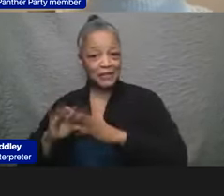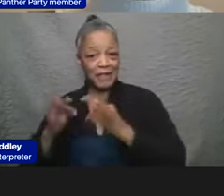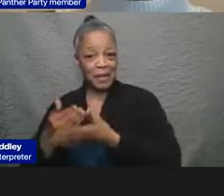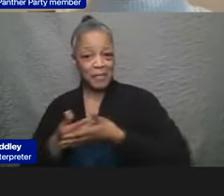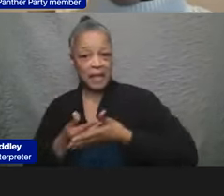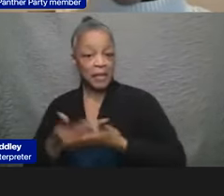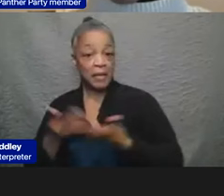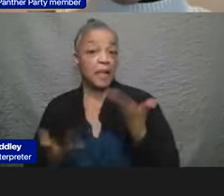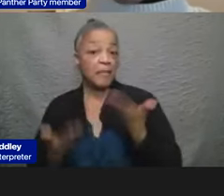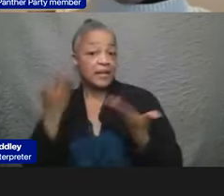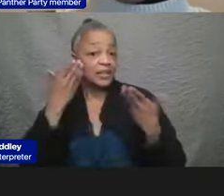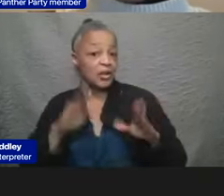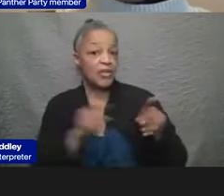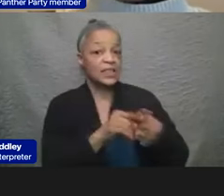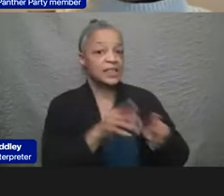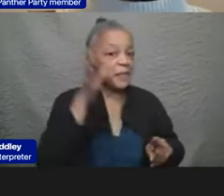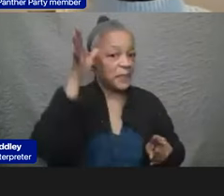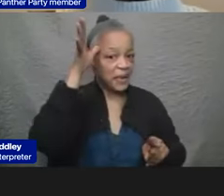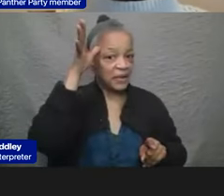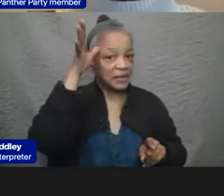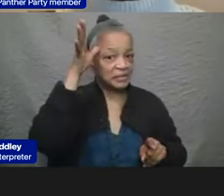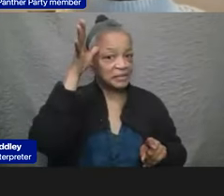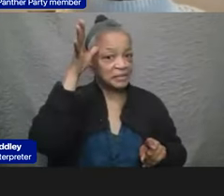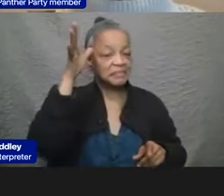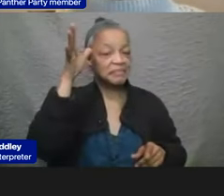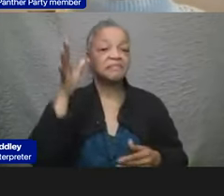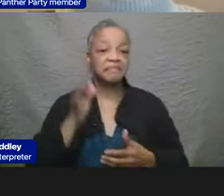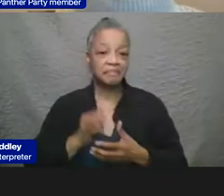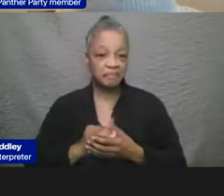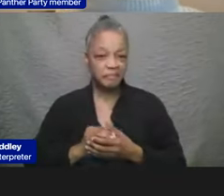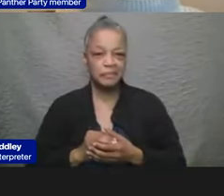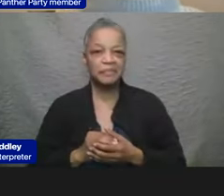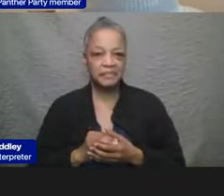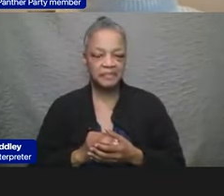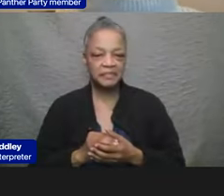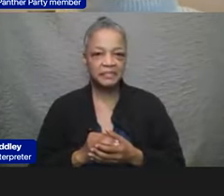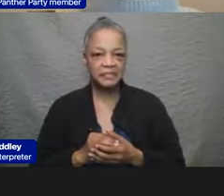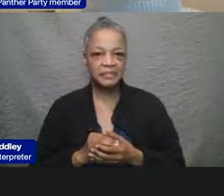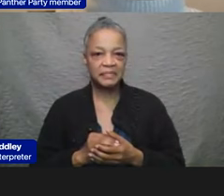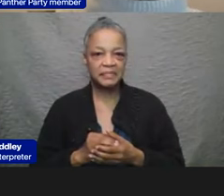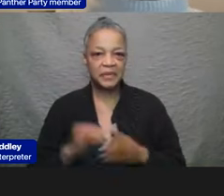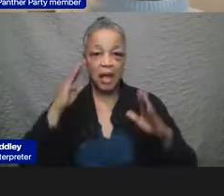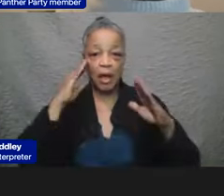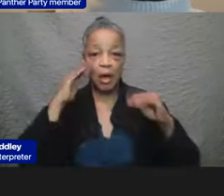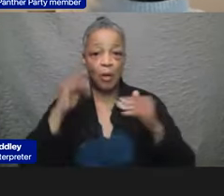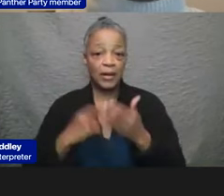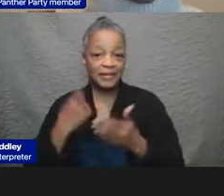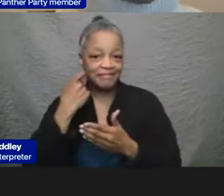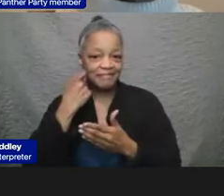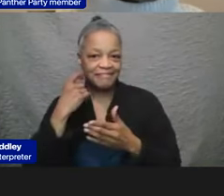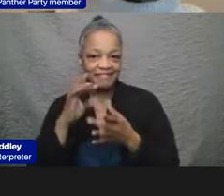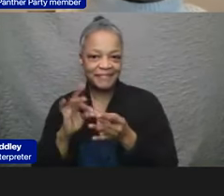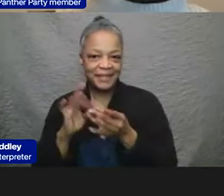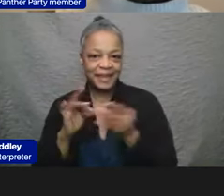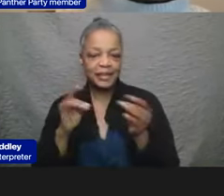know the same parents. So I hope that what I just said is understood.